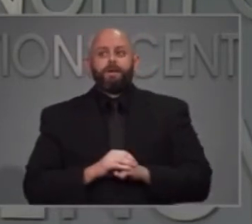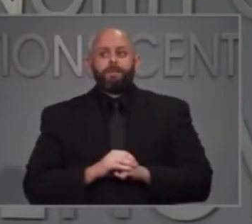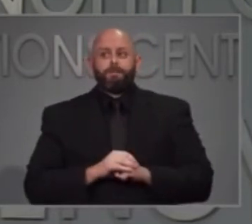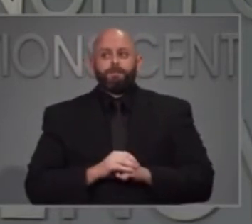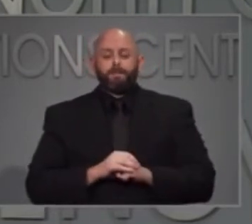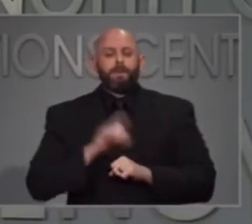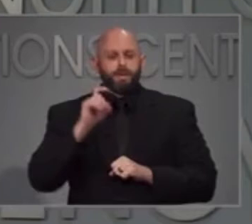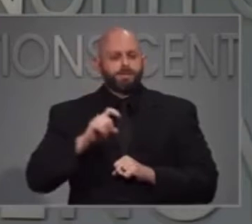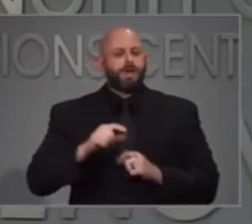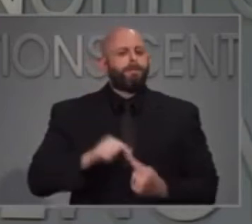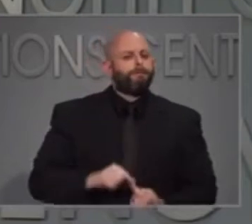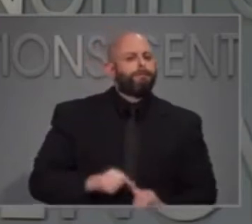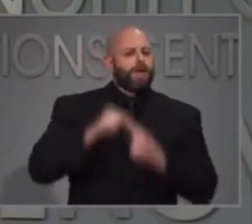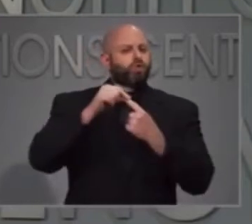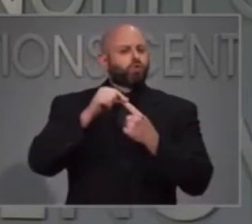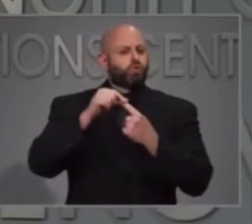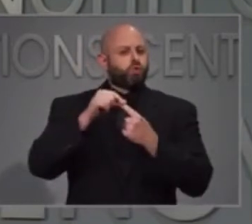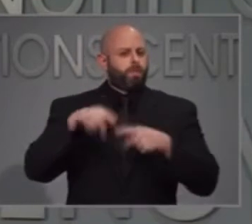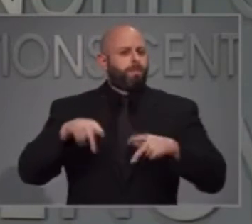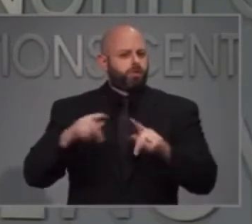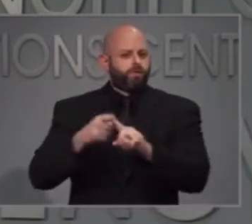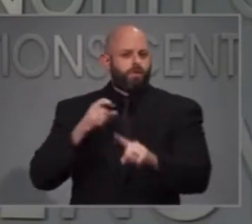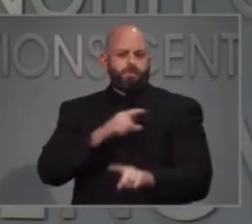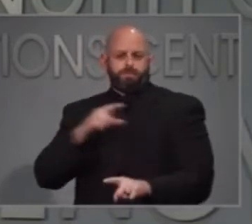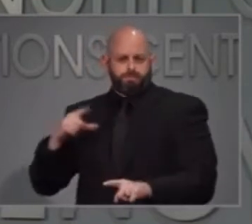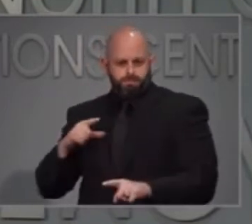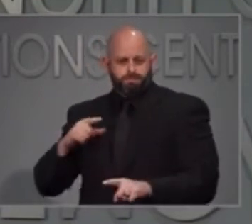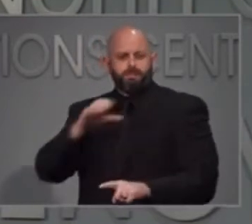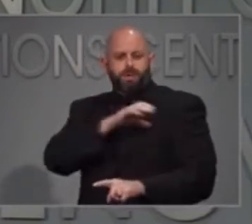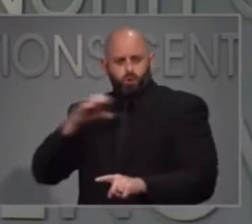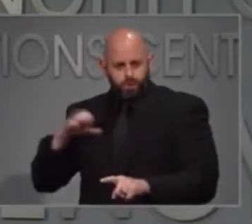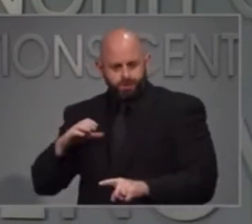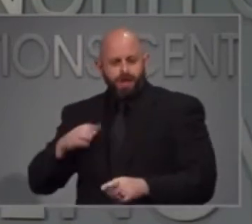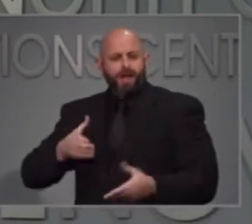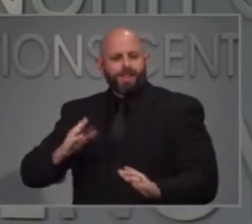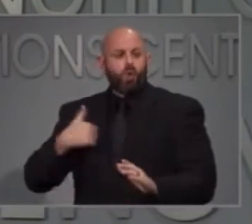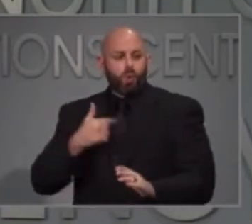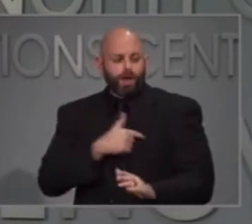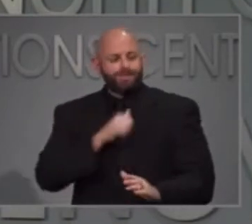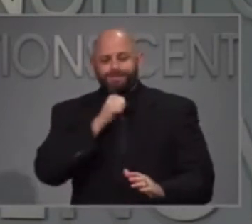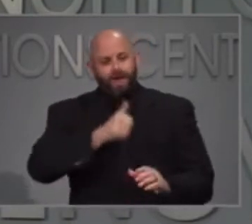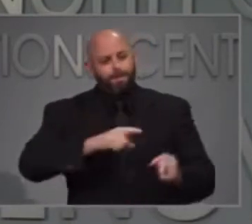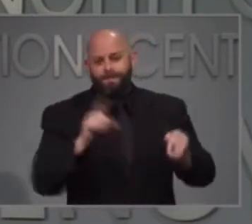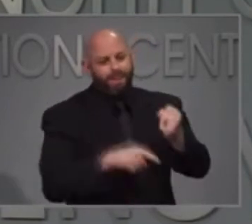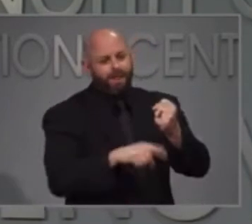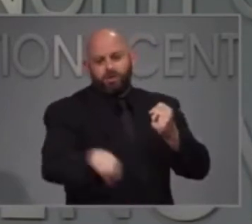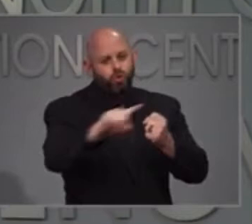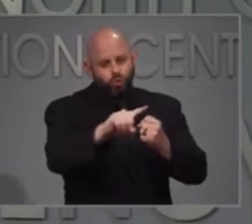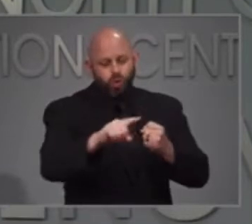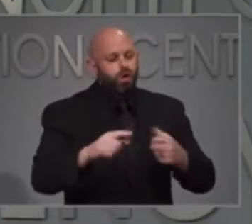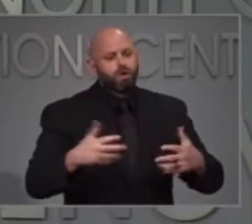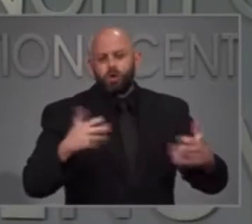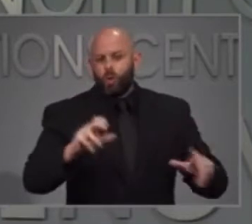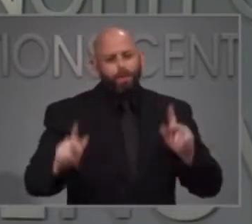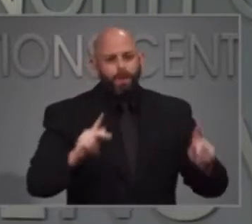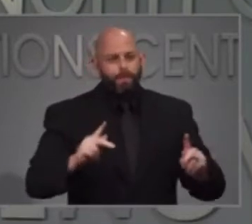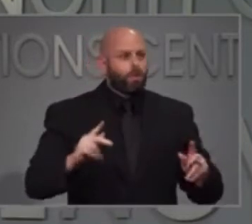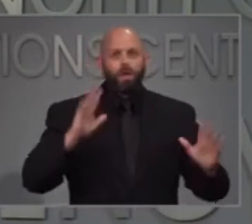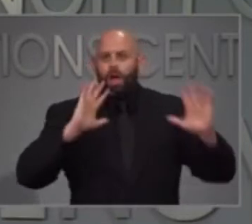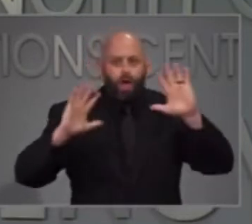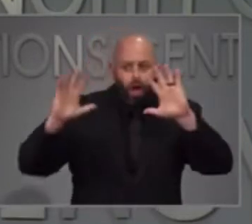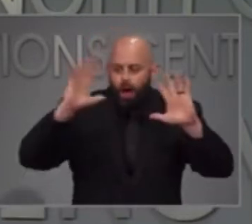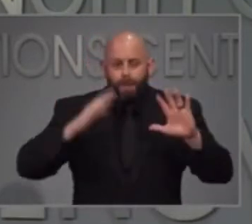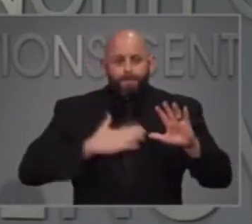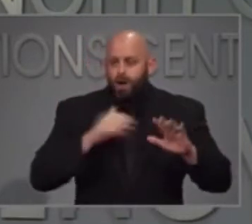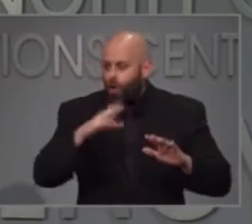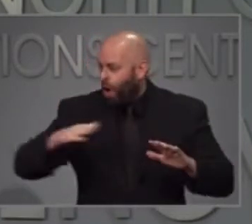order. We want to discourage people from going out and having these exchanges for things that could be